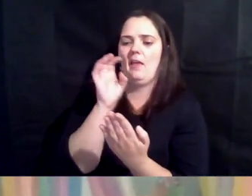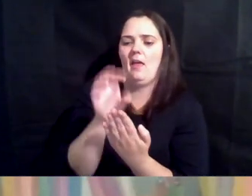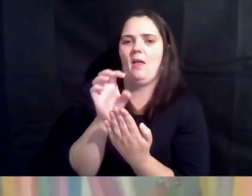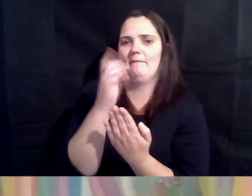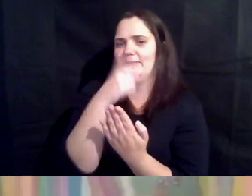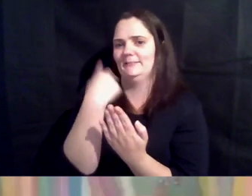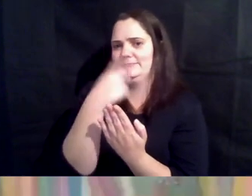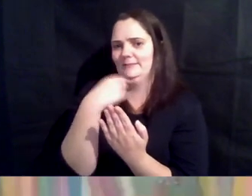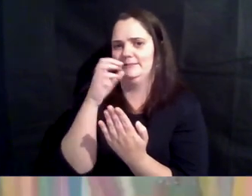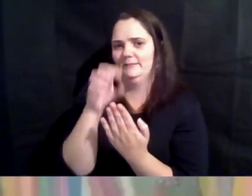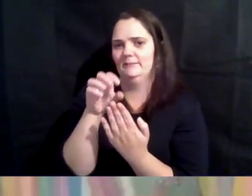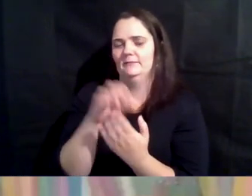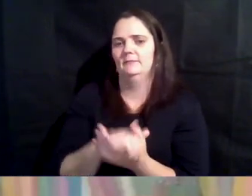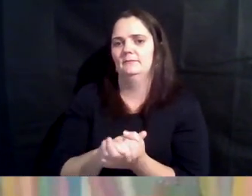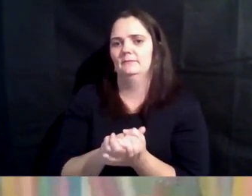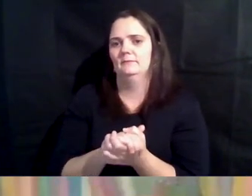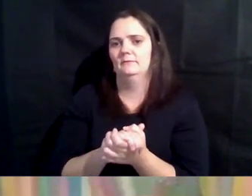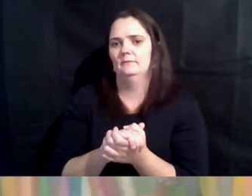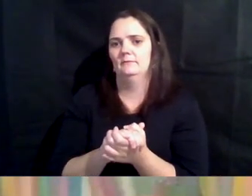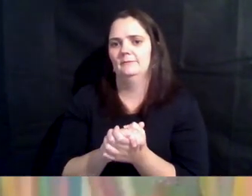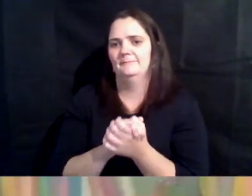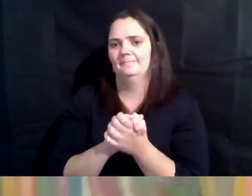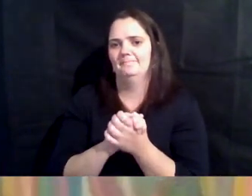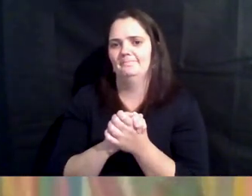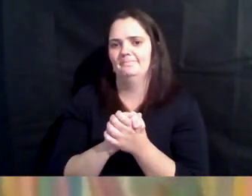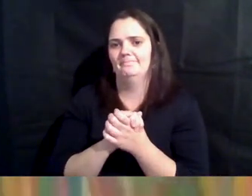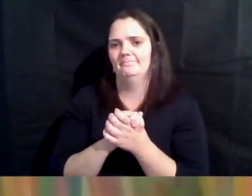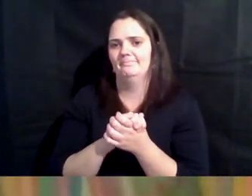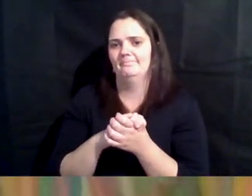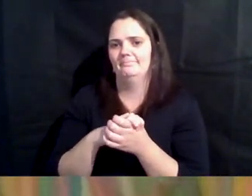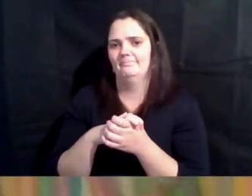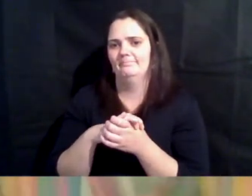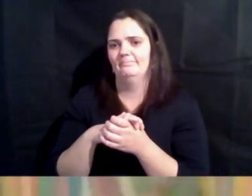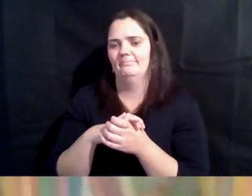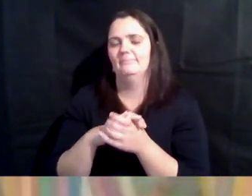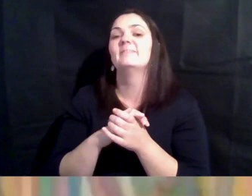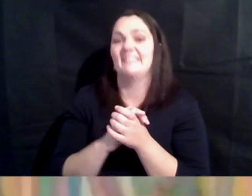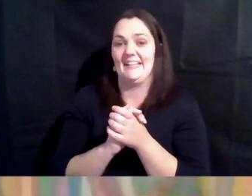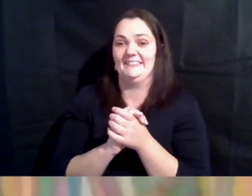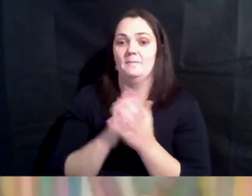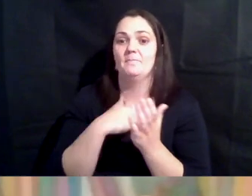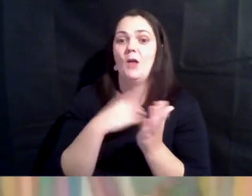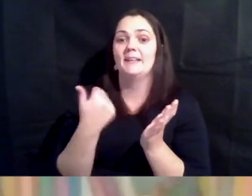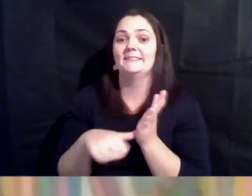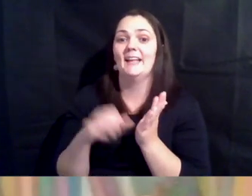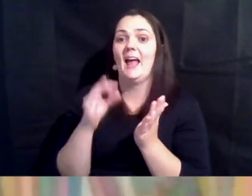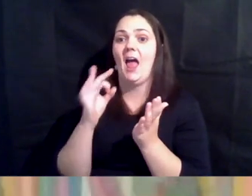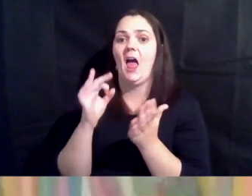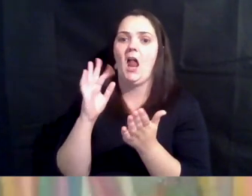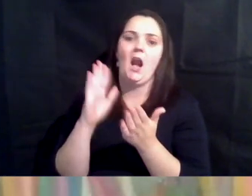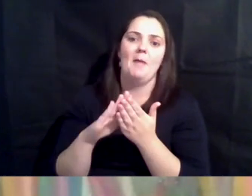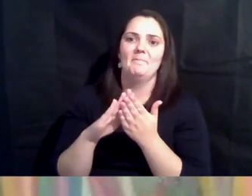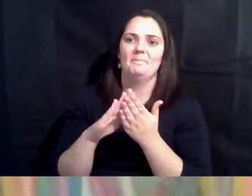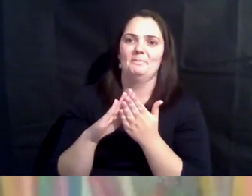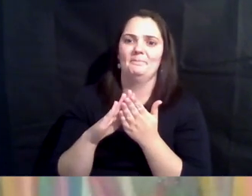I'm very into this. So maybe this is where I can use my sticky dot. As a side note, cute. Yes, that is. Oh, if only